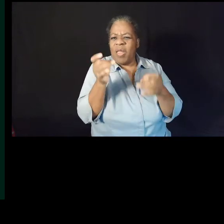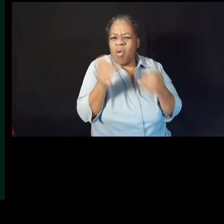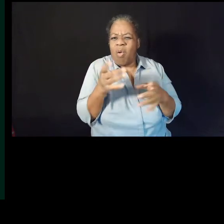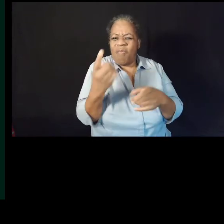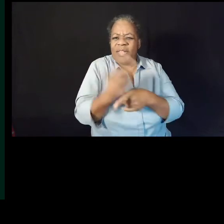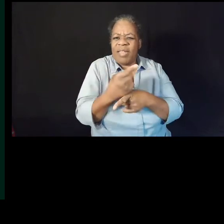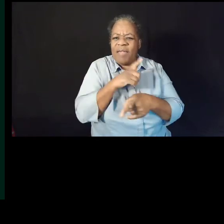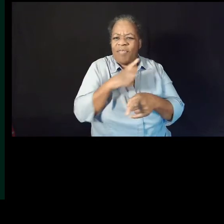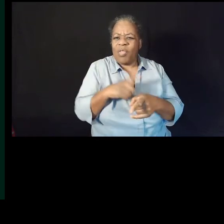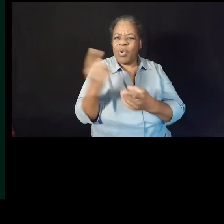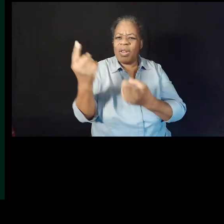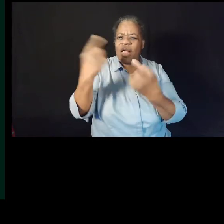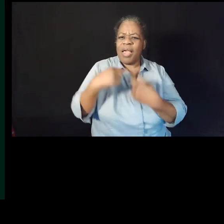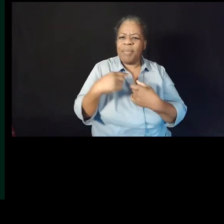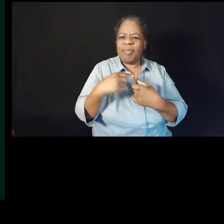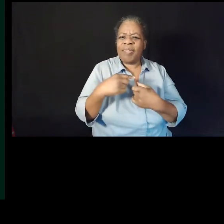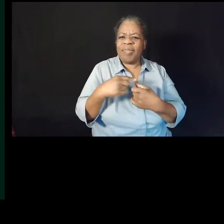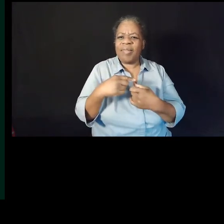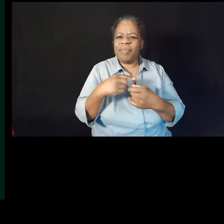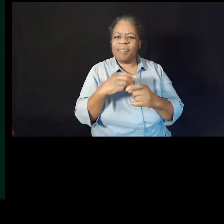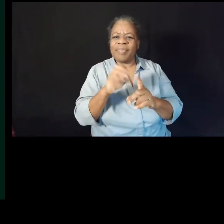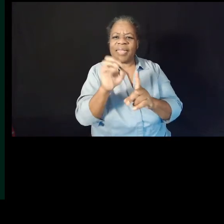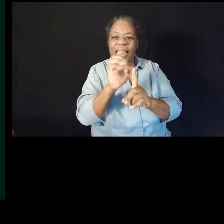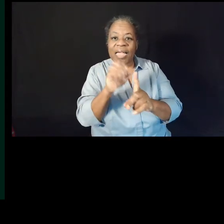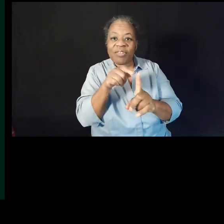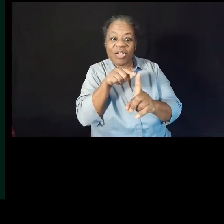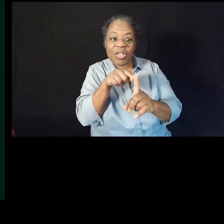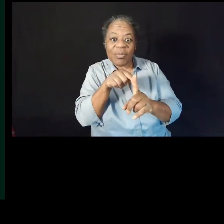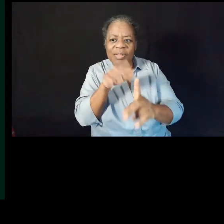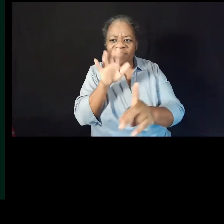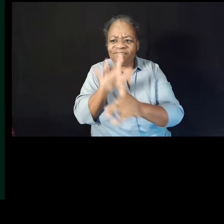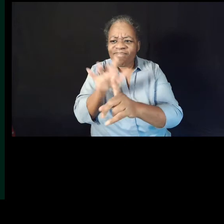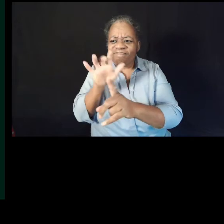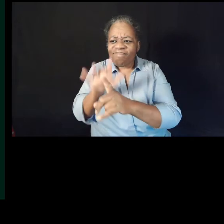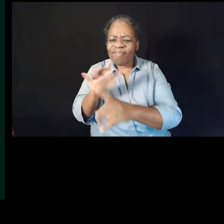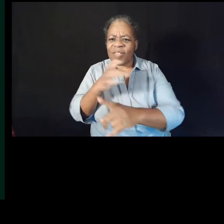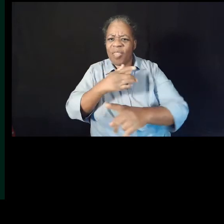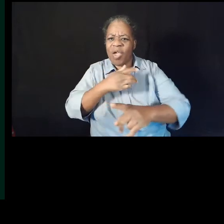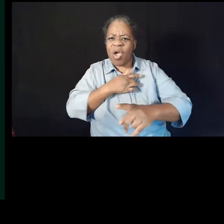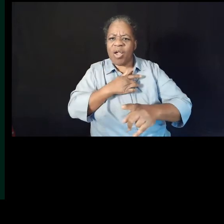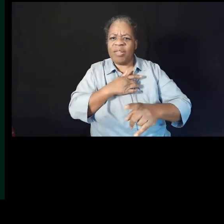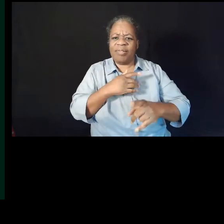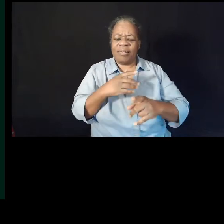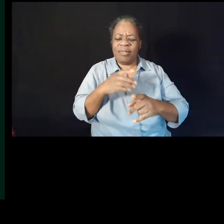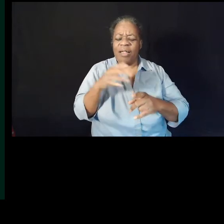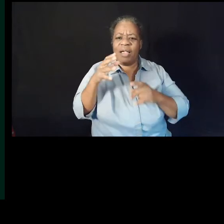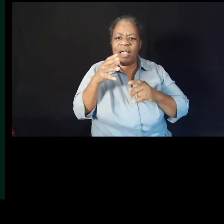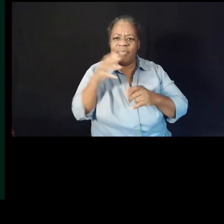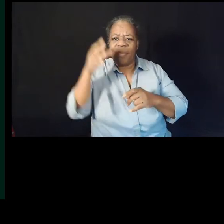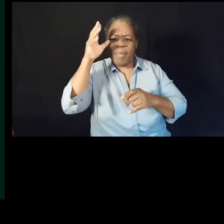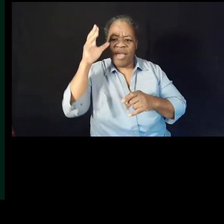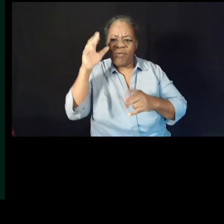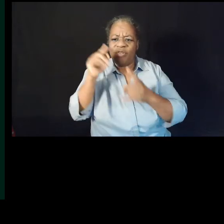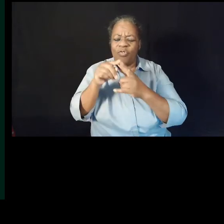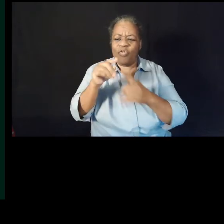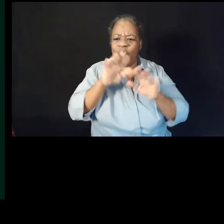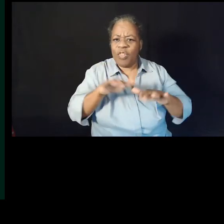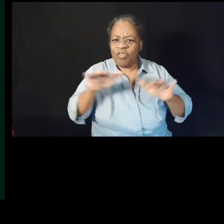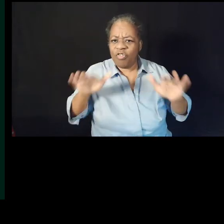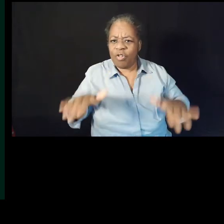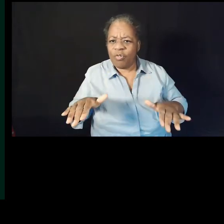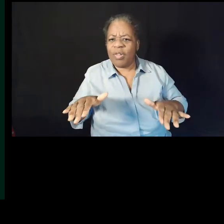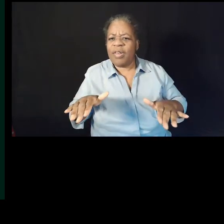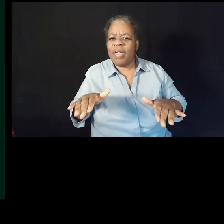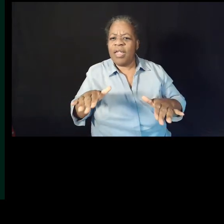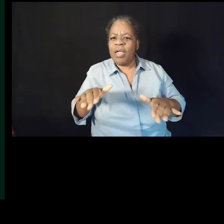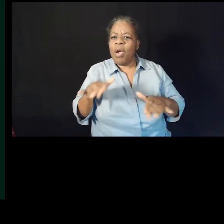He will turn the hearts of the parents to their children and the hearts of the children to their parents, or else I will come and strike the land